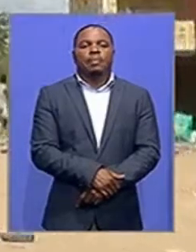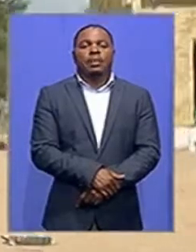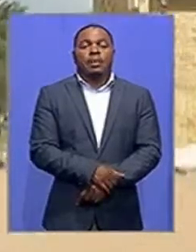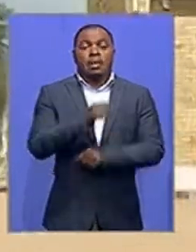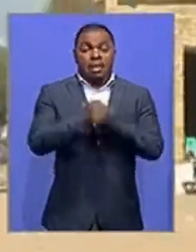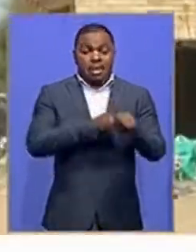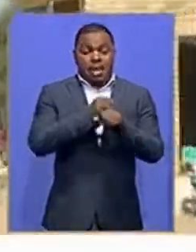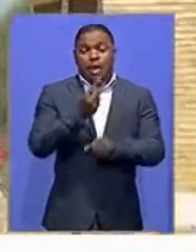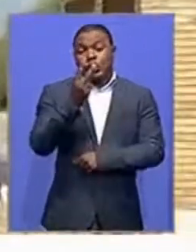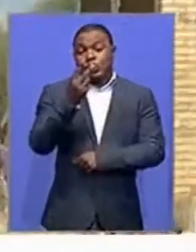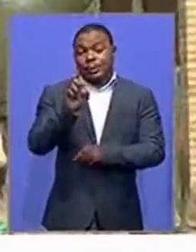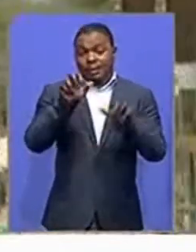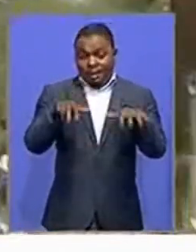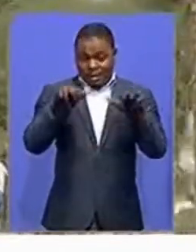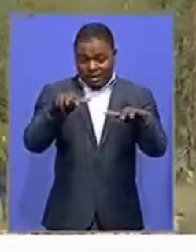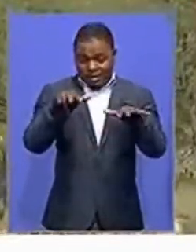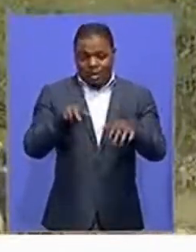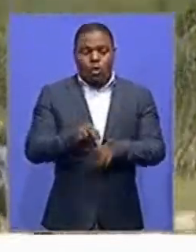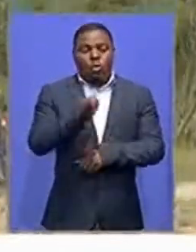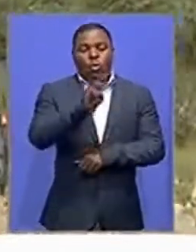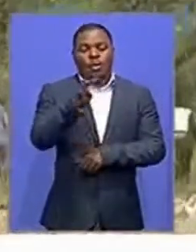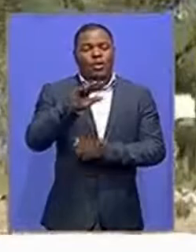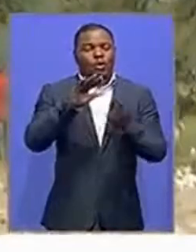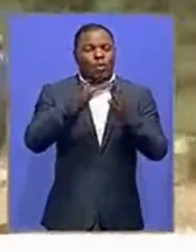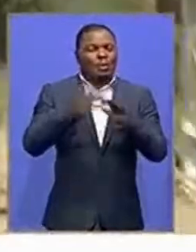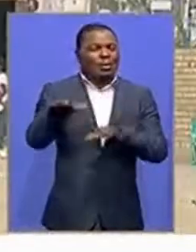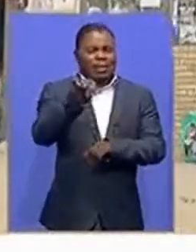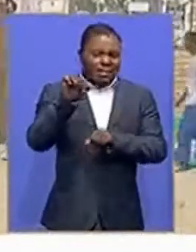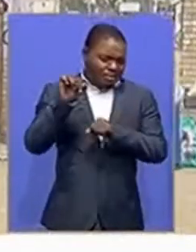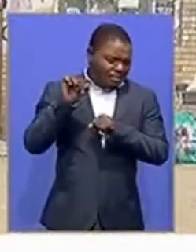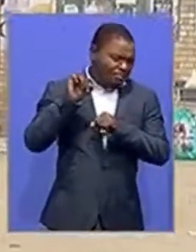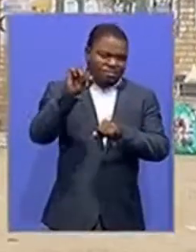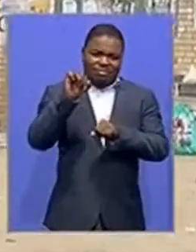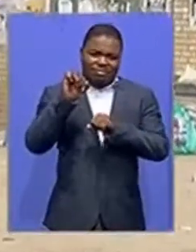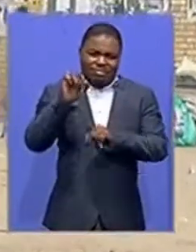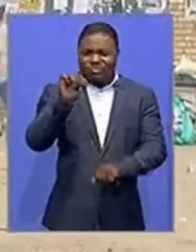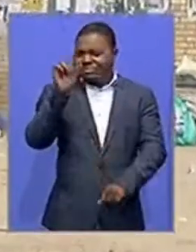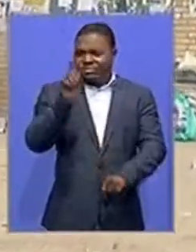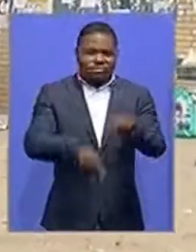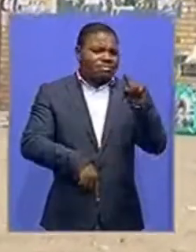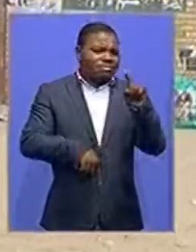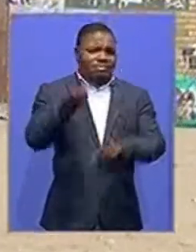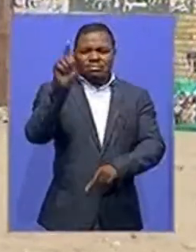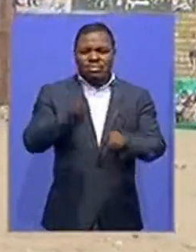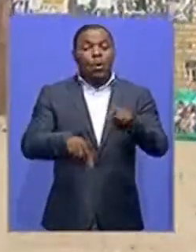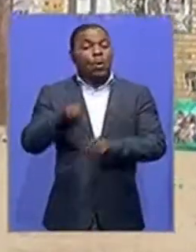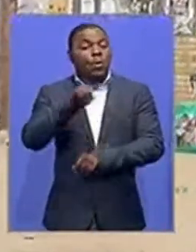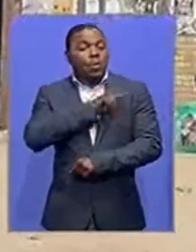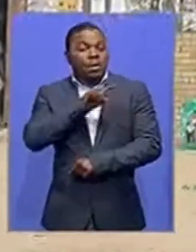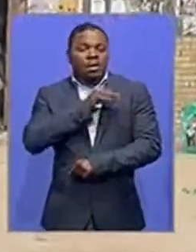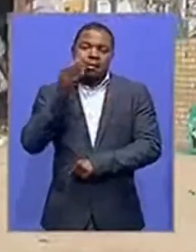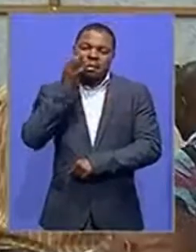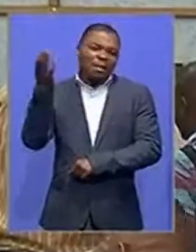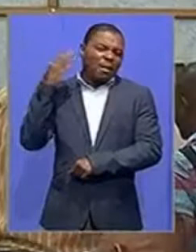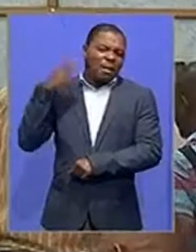Selemo sa 2018 baahi ba Northwest ba ile ba kena boipelaetsong bo neng bo aparetswe ke merusu e le ha ba ne ba re